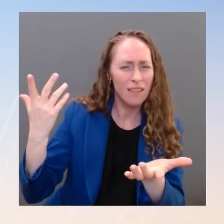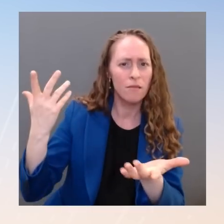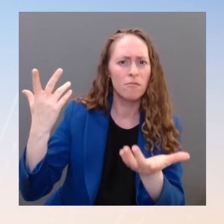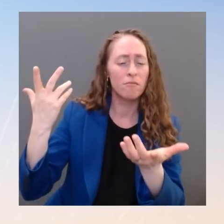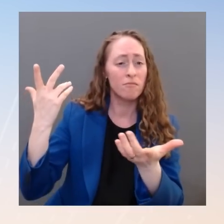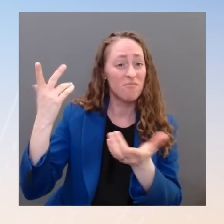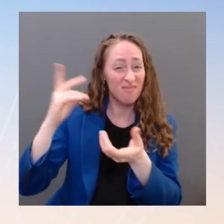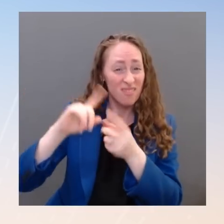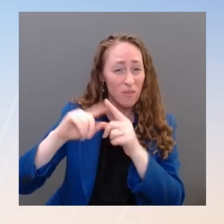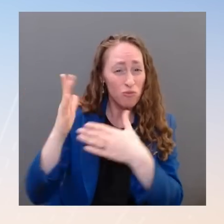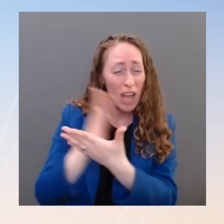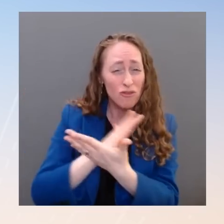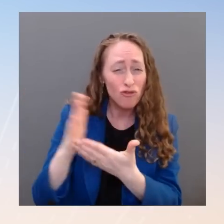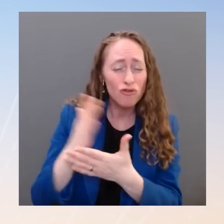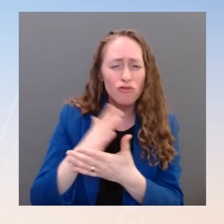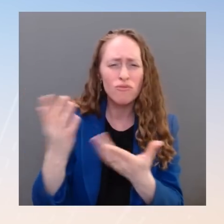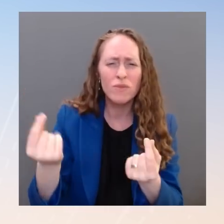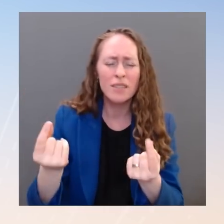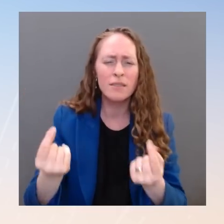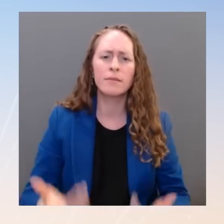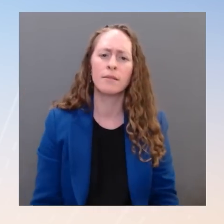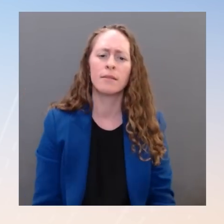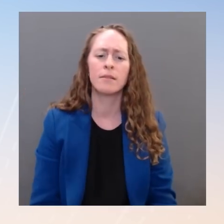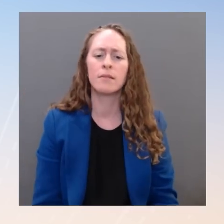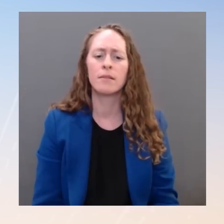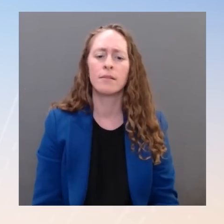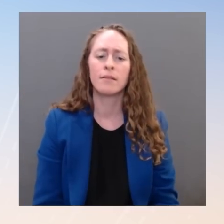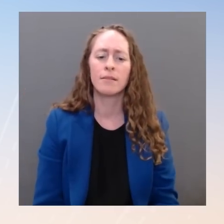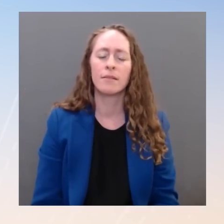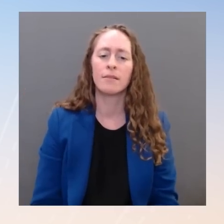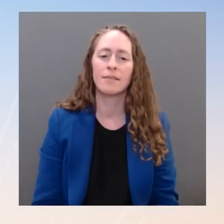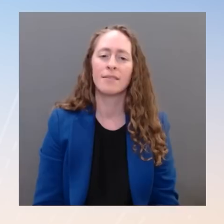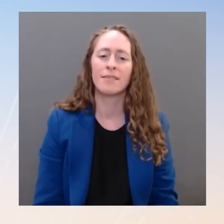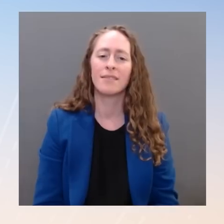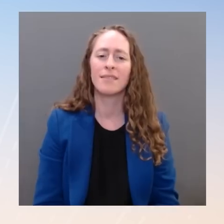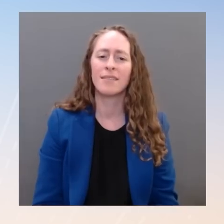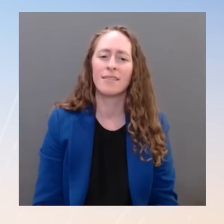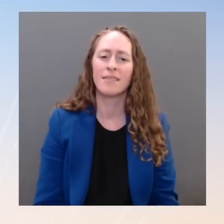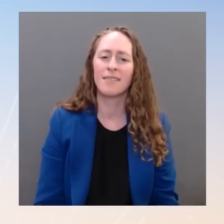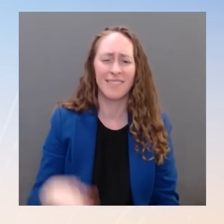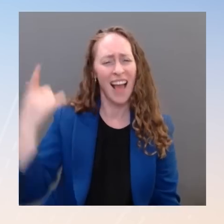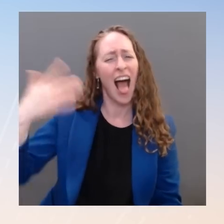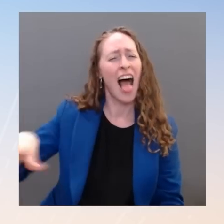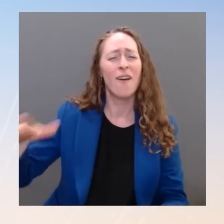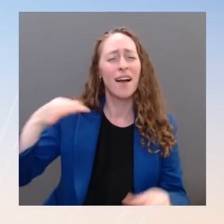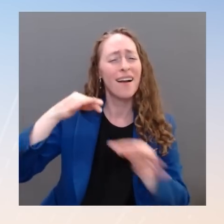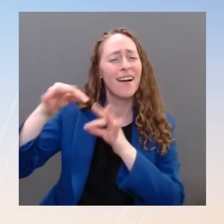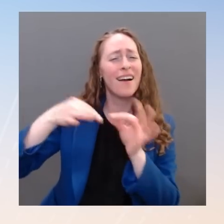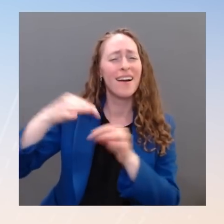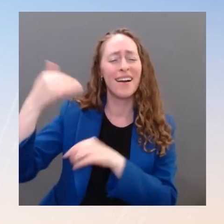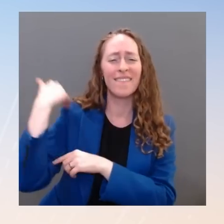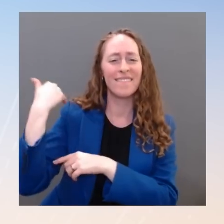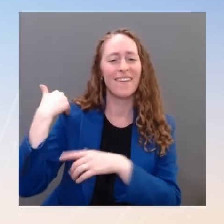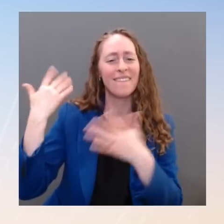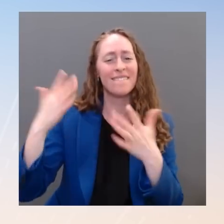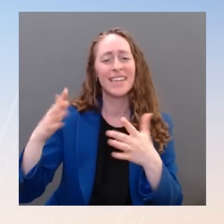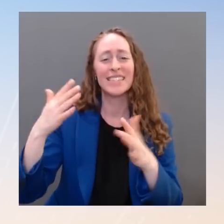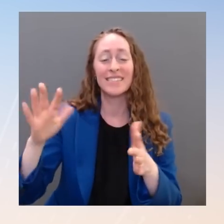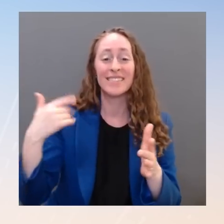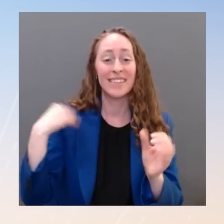that about $50,000 in the past. I guess it's been a few months. I don't have a top range for you. I think he was